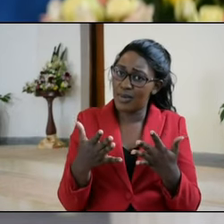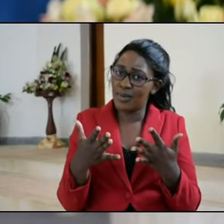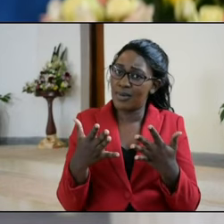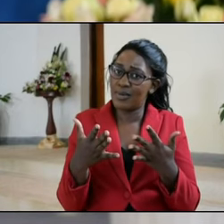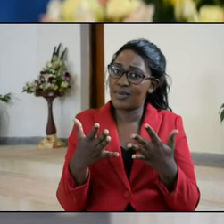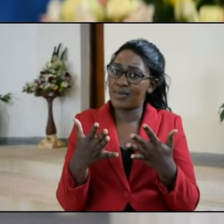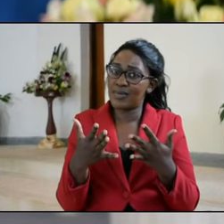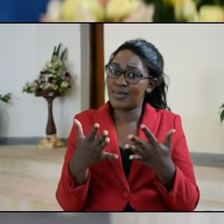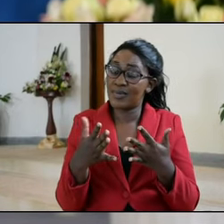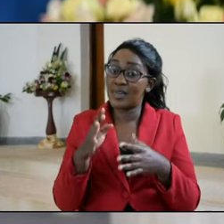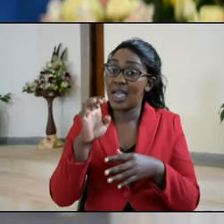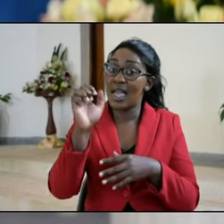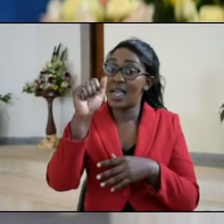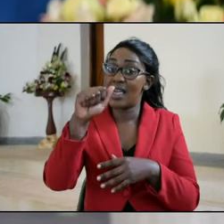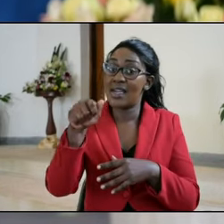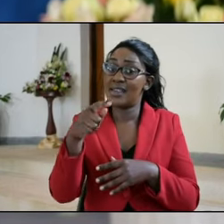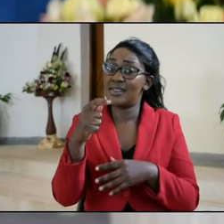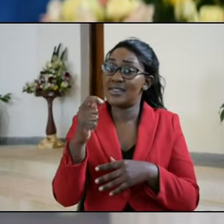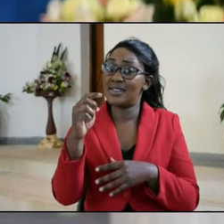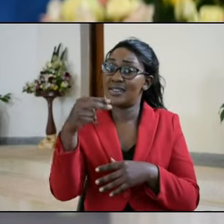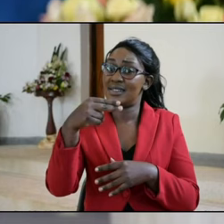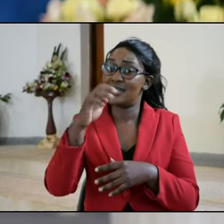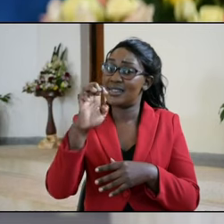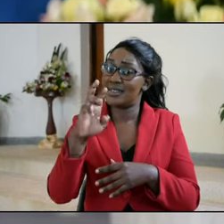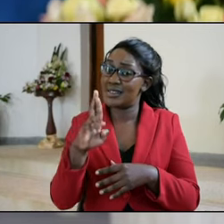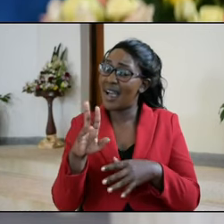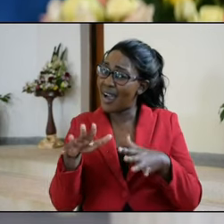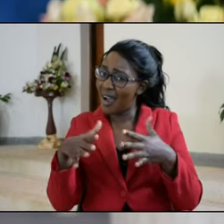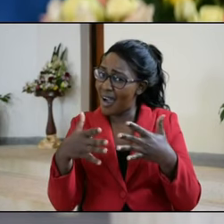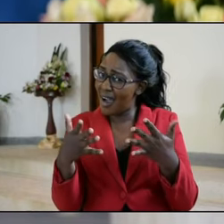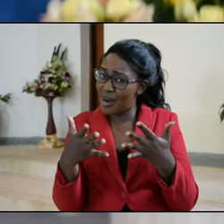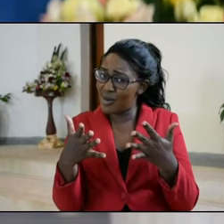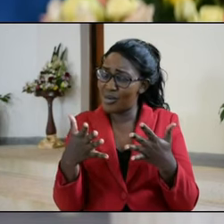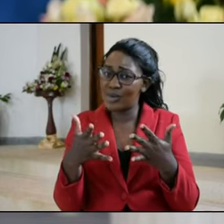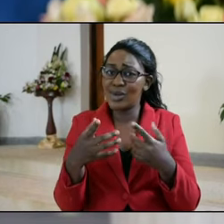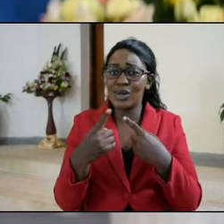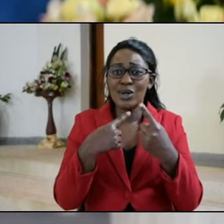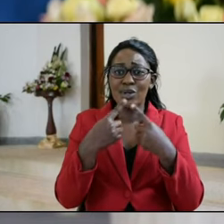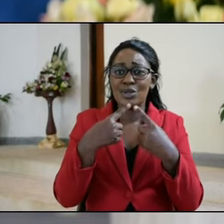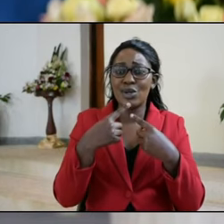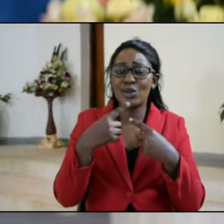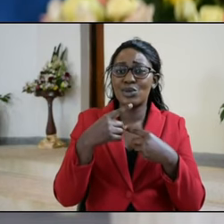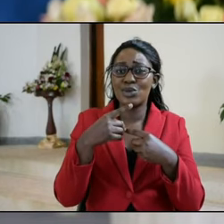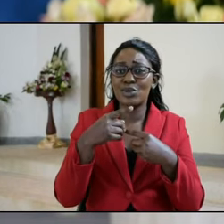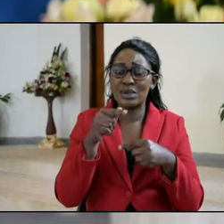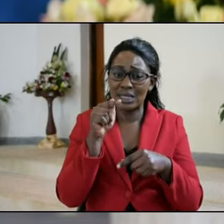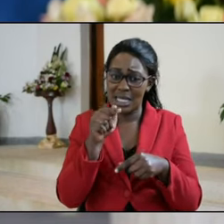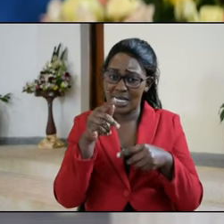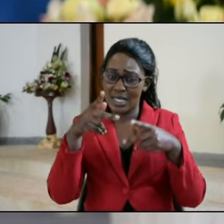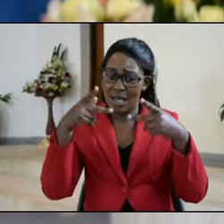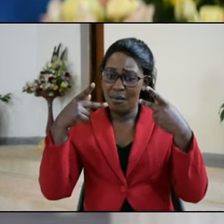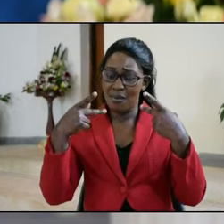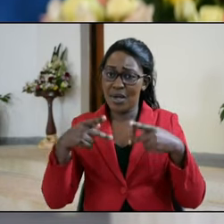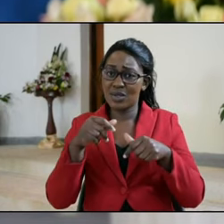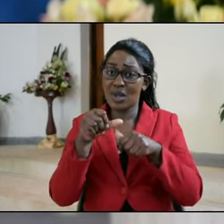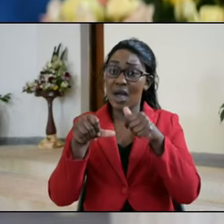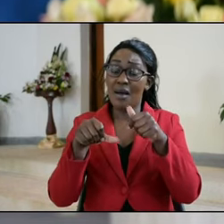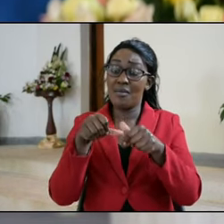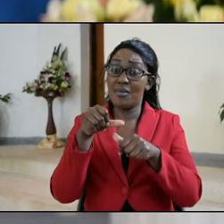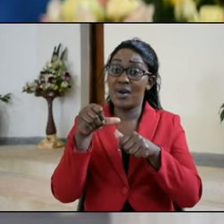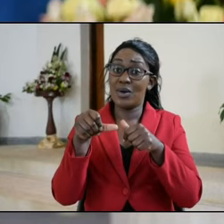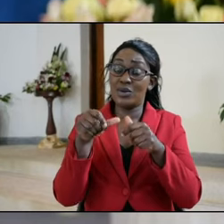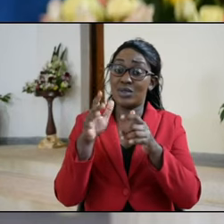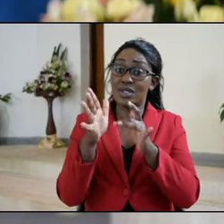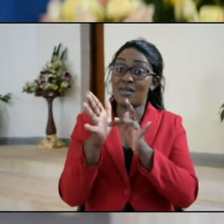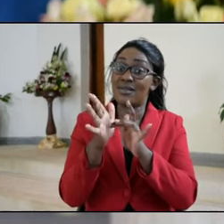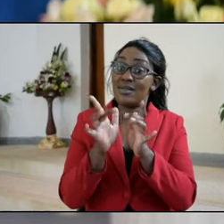How, Esther, would you talk to such a person about the uniqueness of